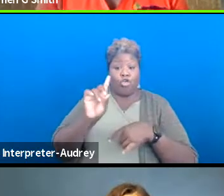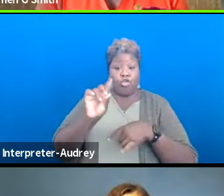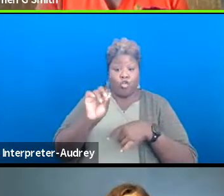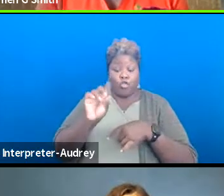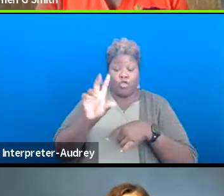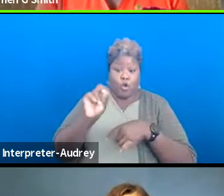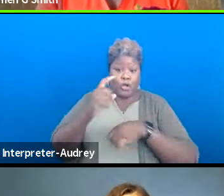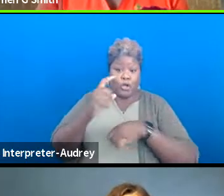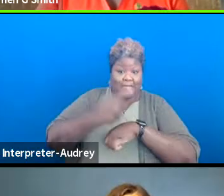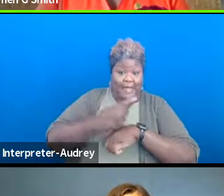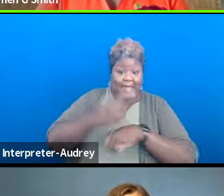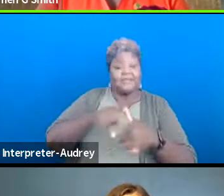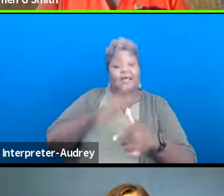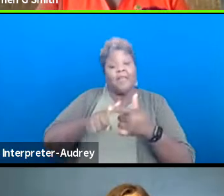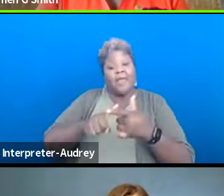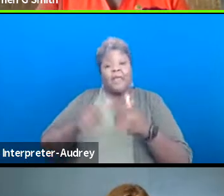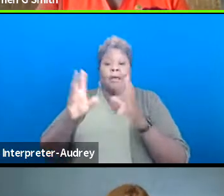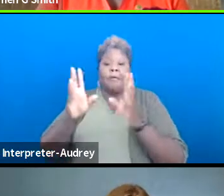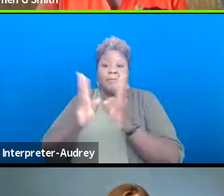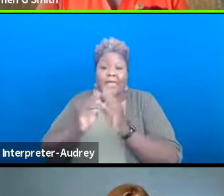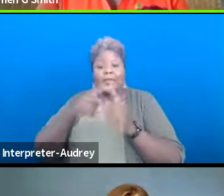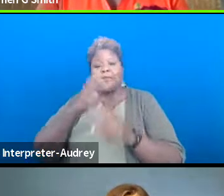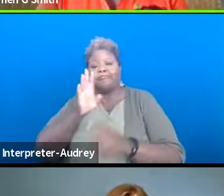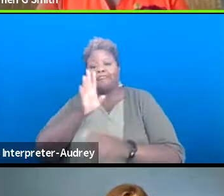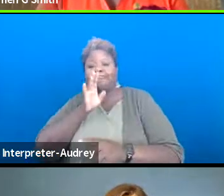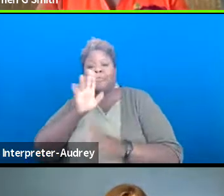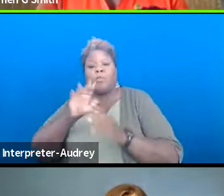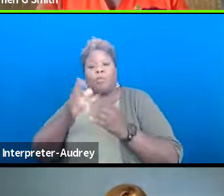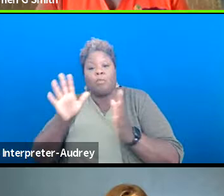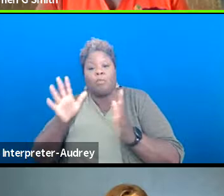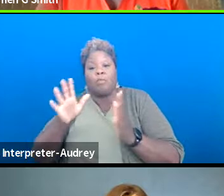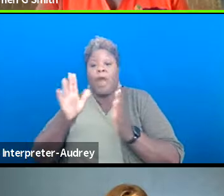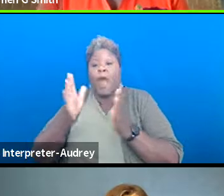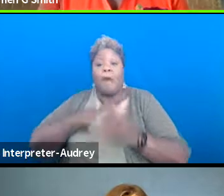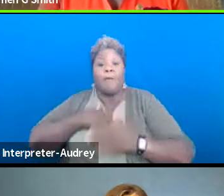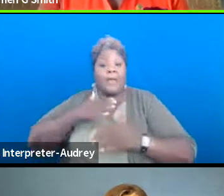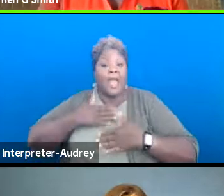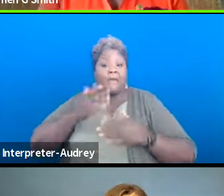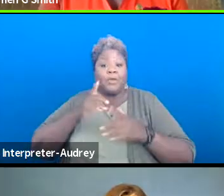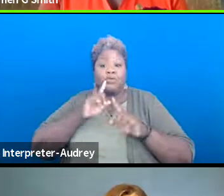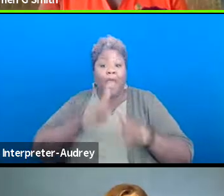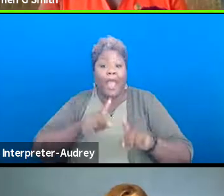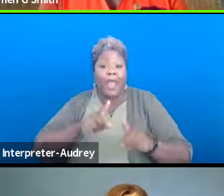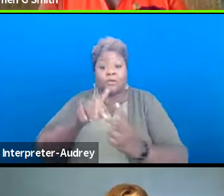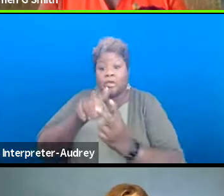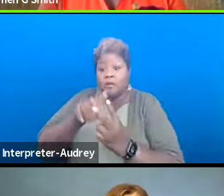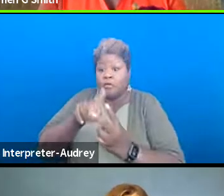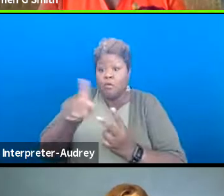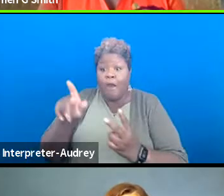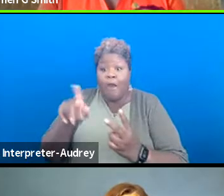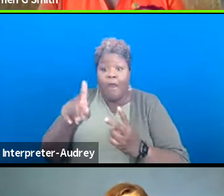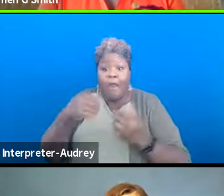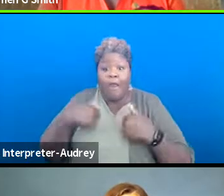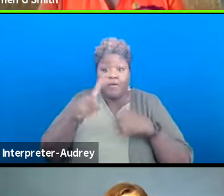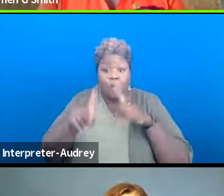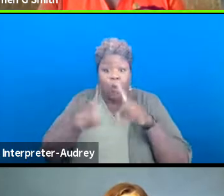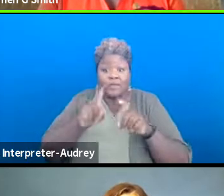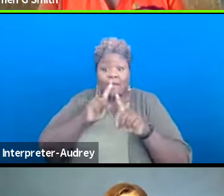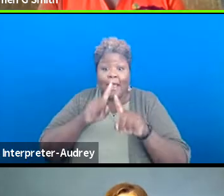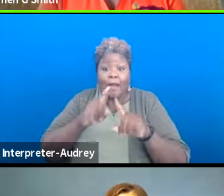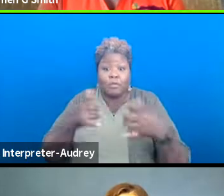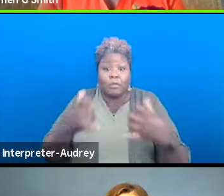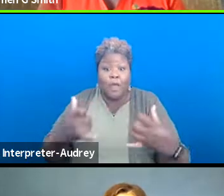oral proceeding following that. And I'll be happy to answer any questions if either of you have questions.